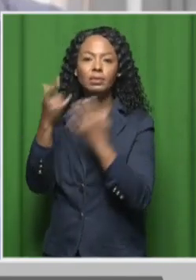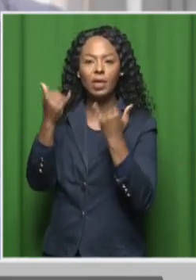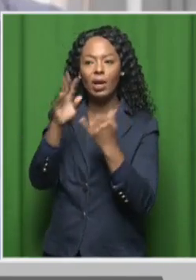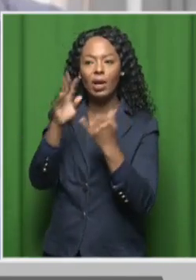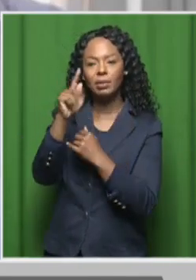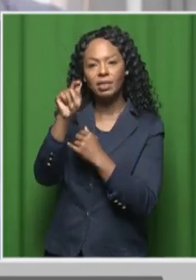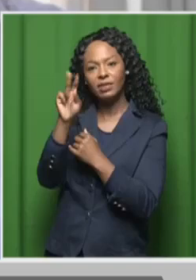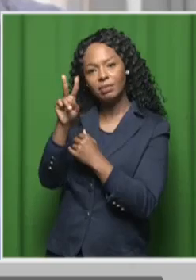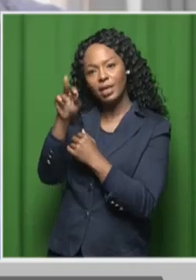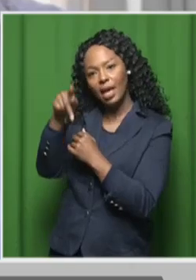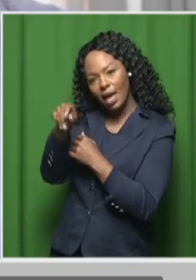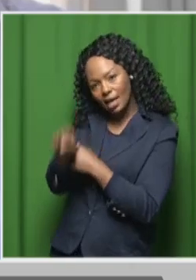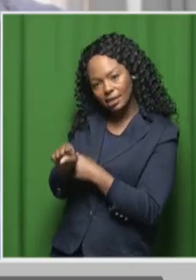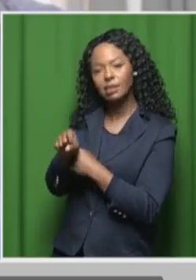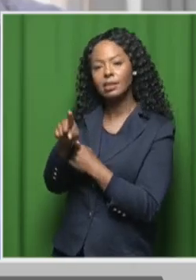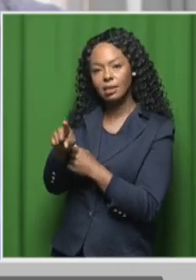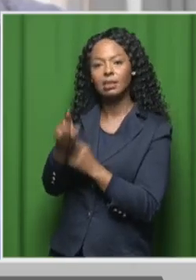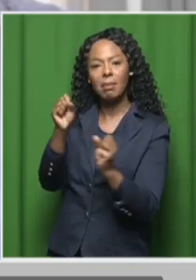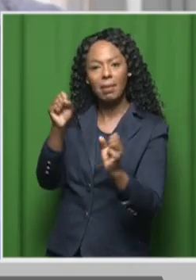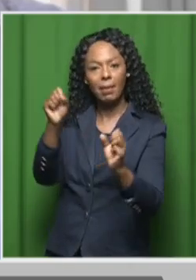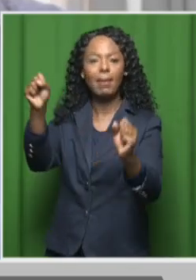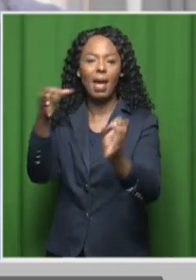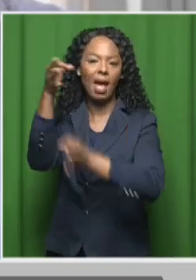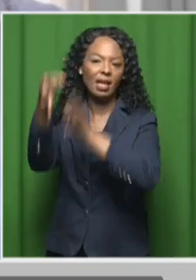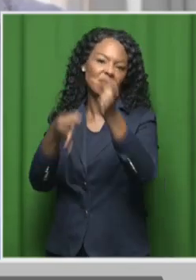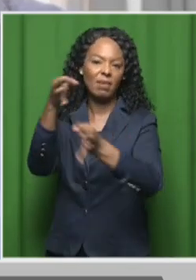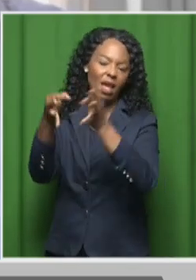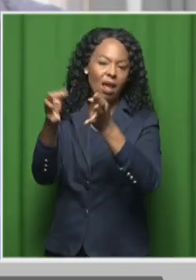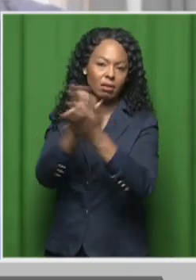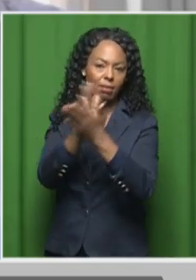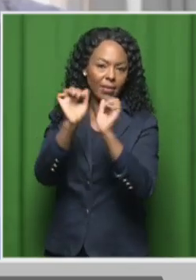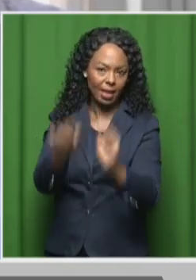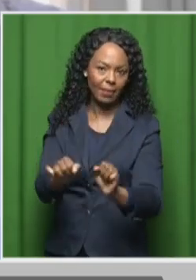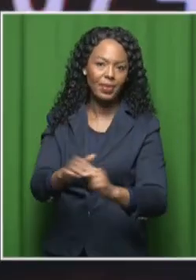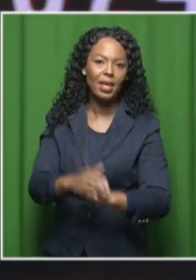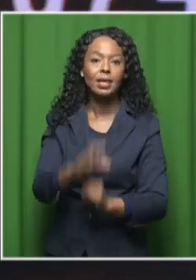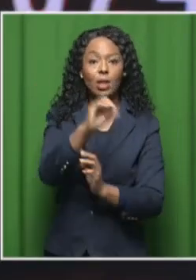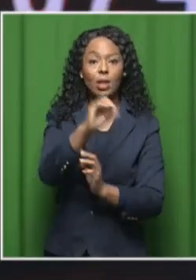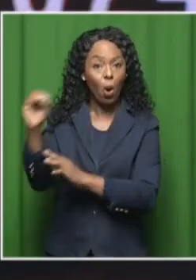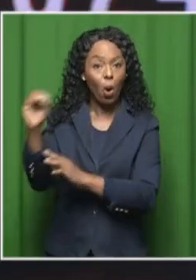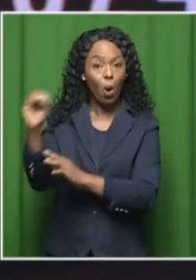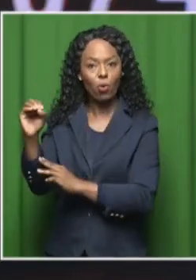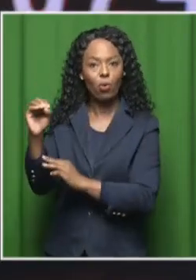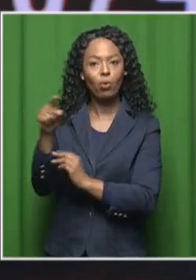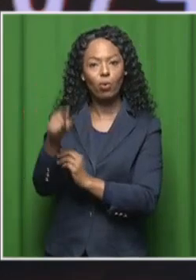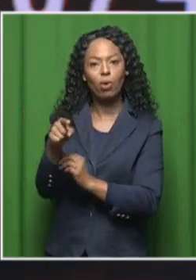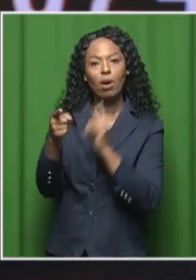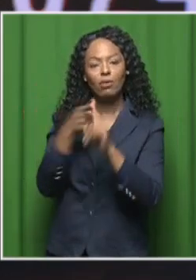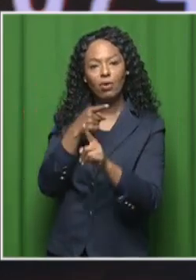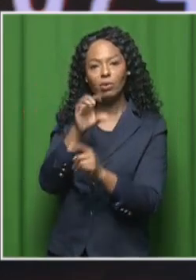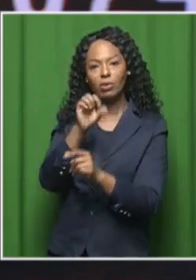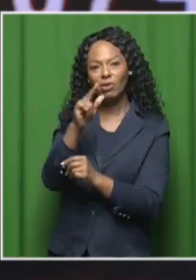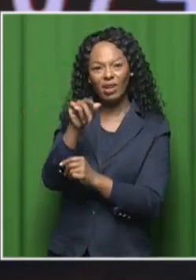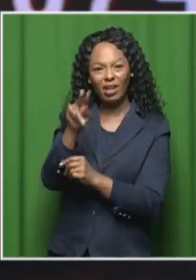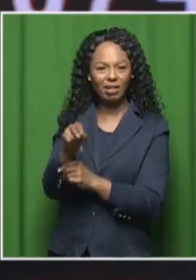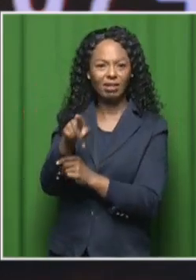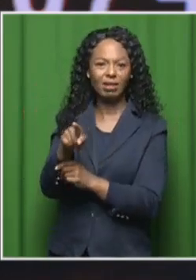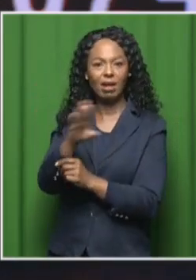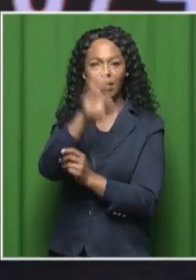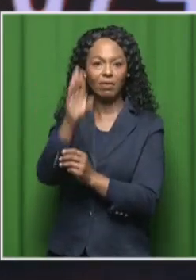MTBPS. Thank you, Zweli, at this hour for joining us. CEO of Sovereign Africa Ratings, Zweli Maziya, helping us understand